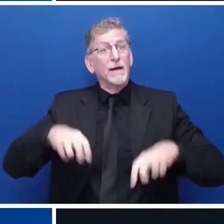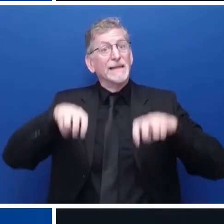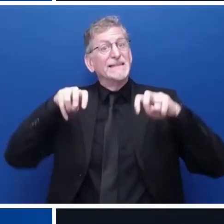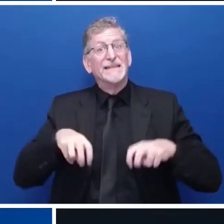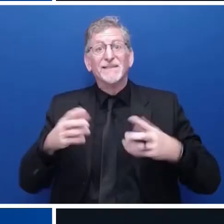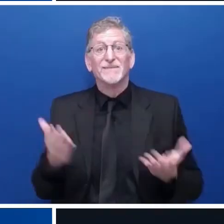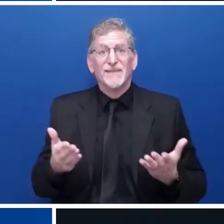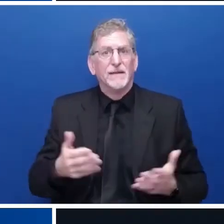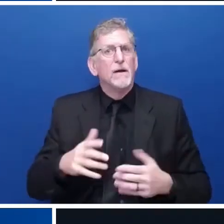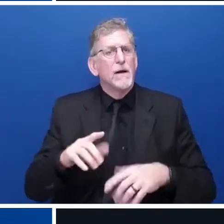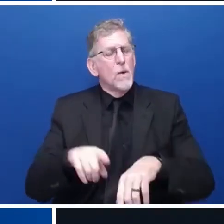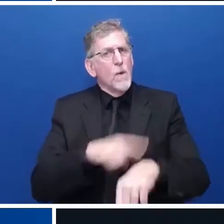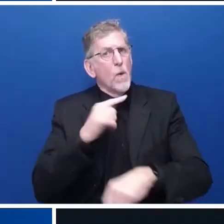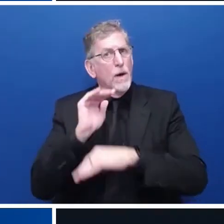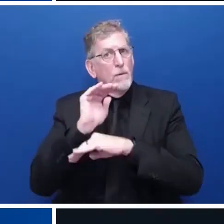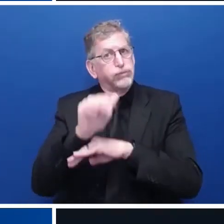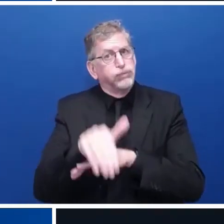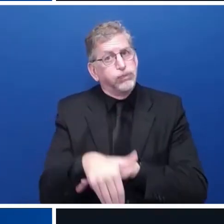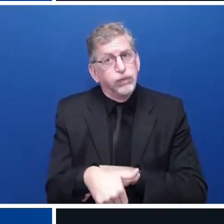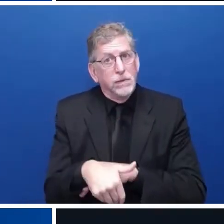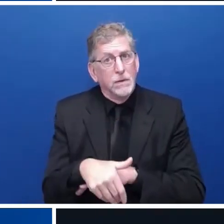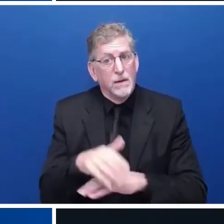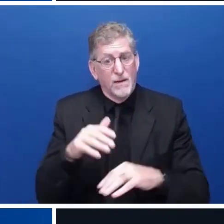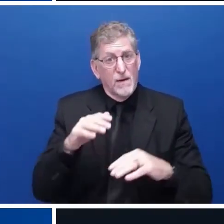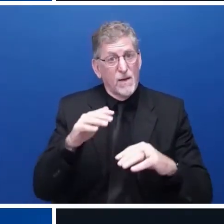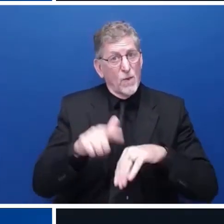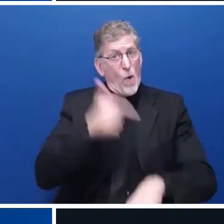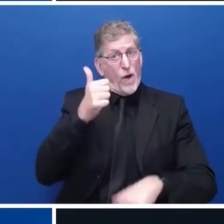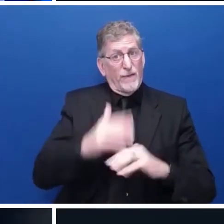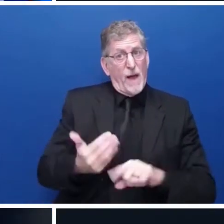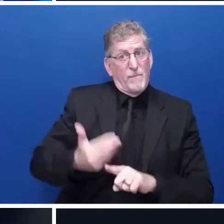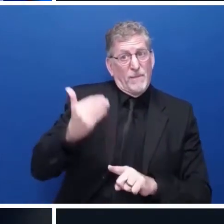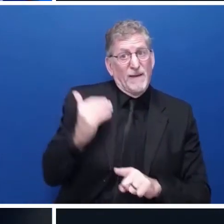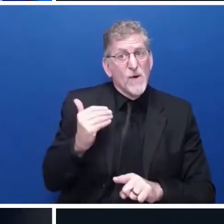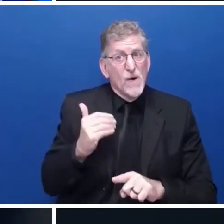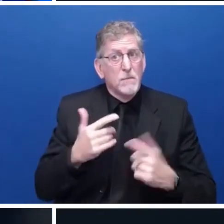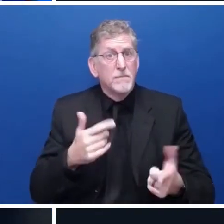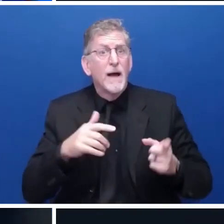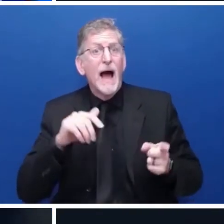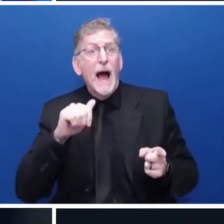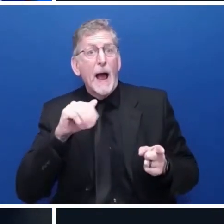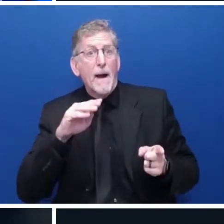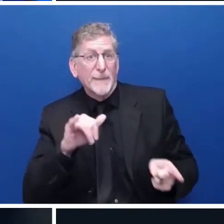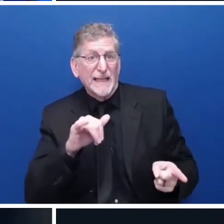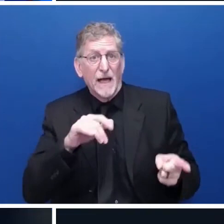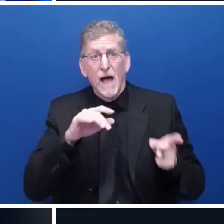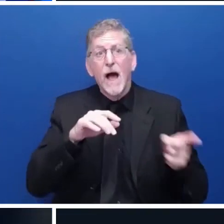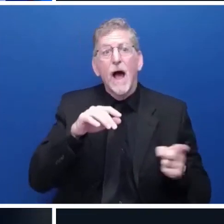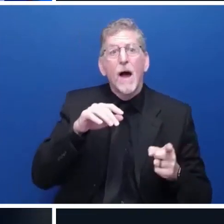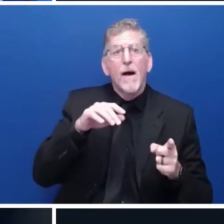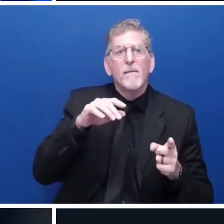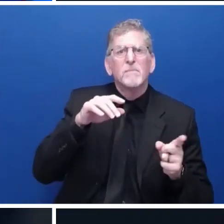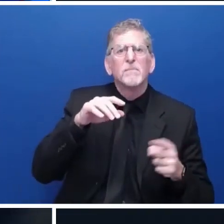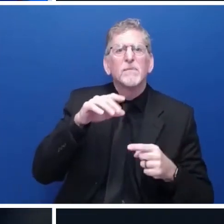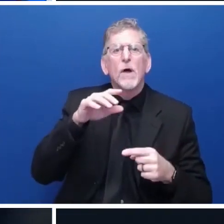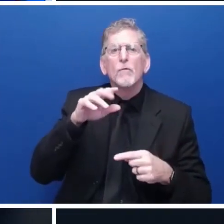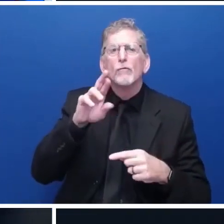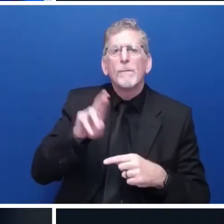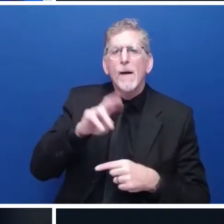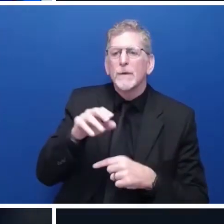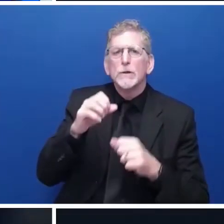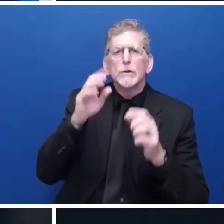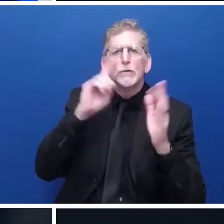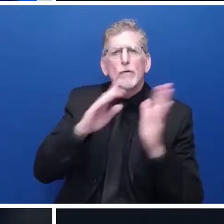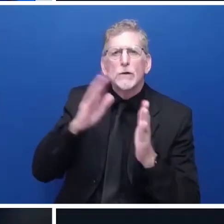Tiffany Smiley, former Republican Senate candidate in Washington state. And Tiffany, we'll start with you. The president comes into tonight's speech